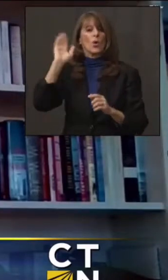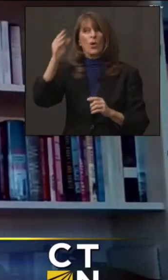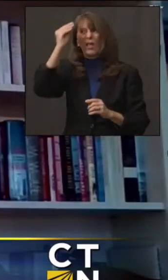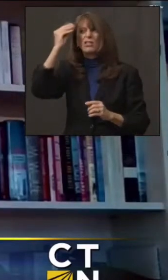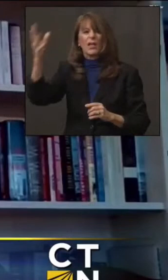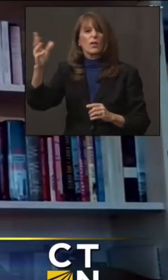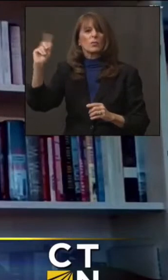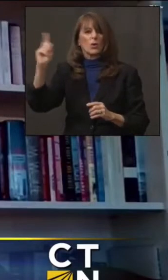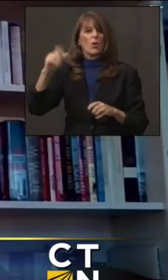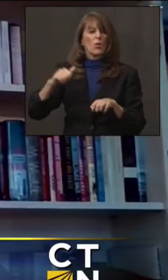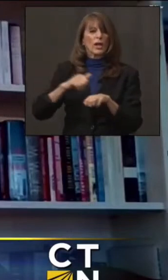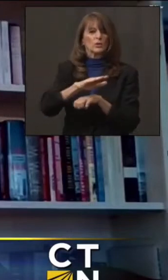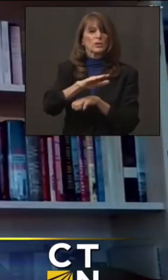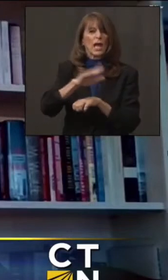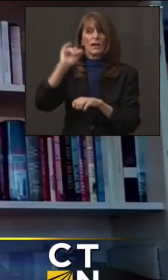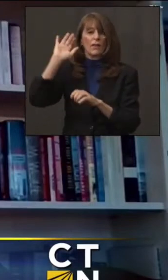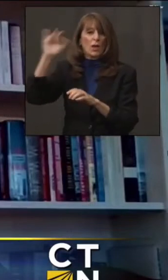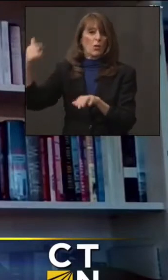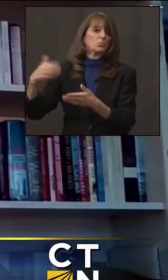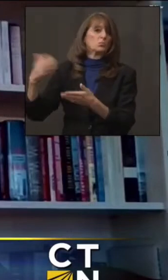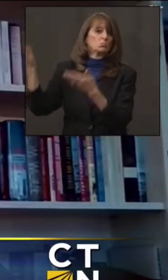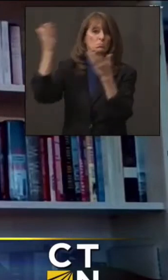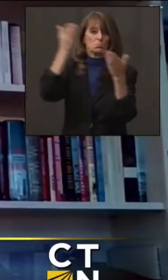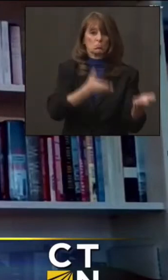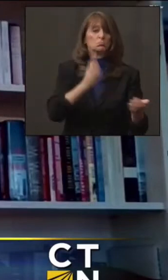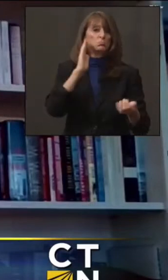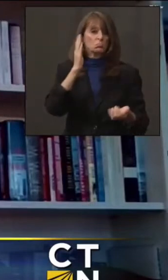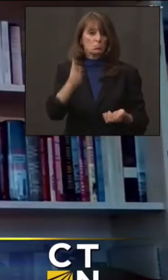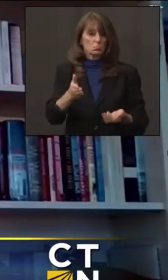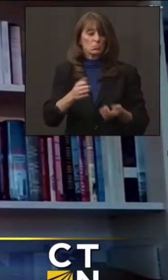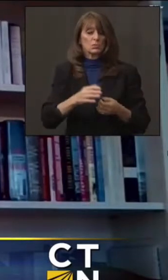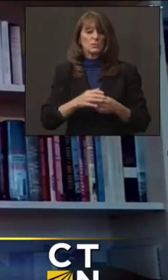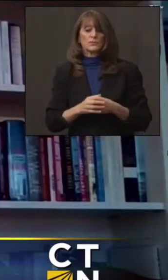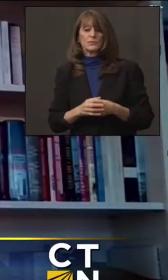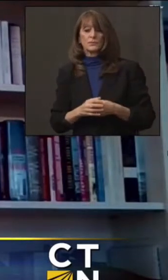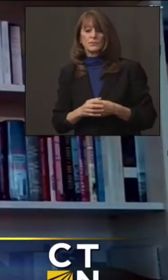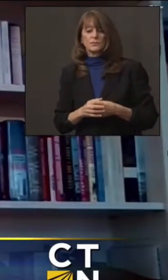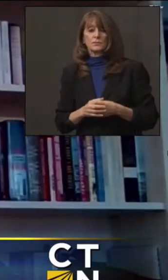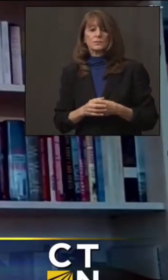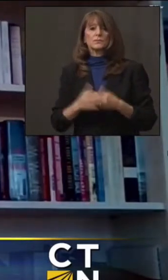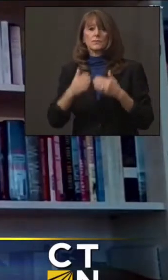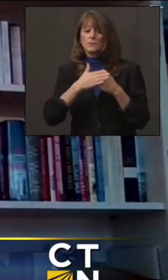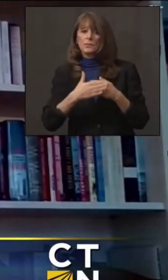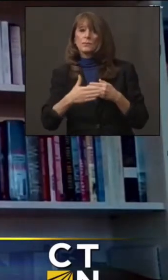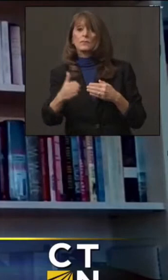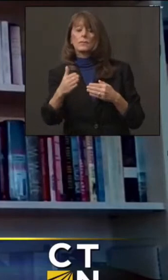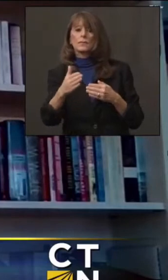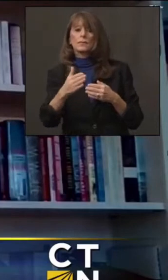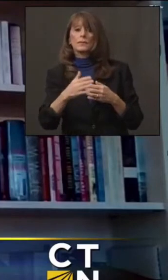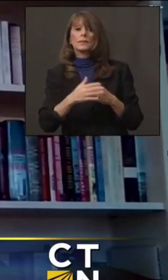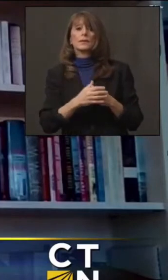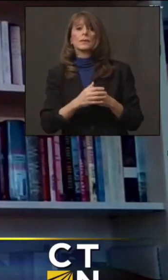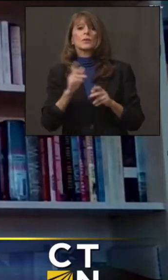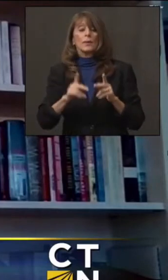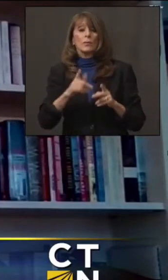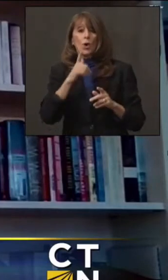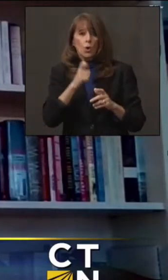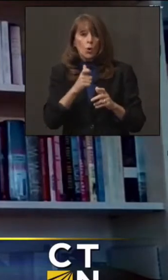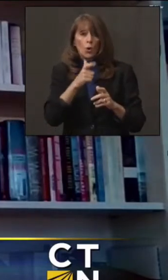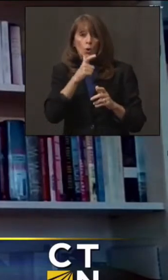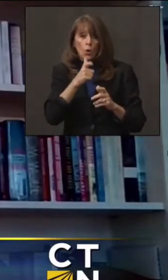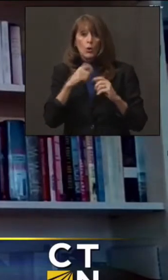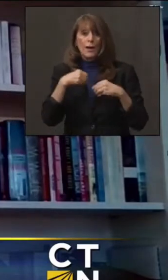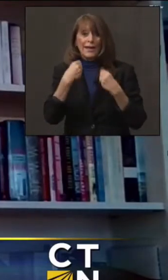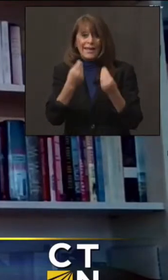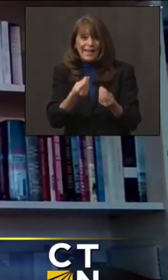and the numbers evolve. And then from there, the vaccinators will either have